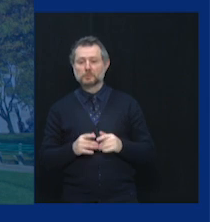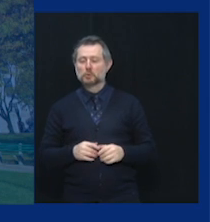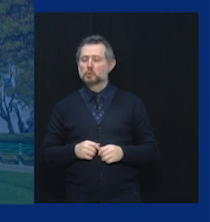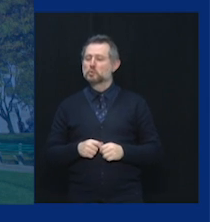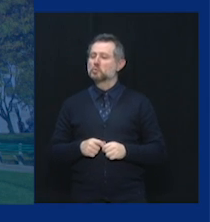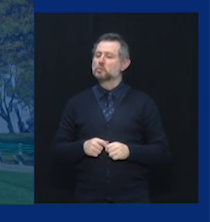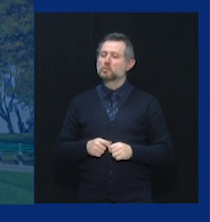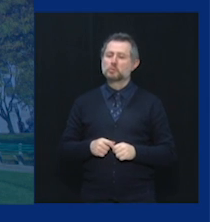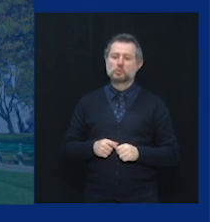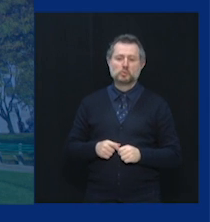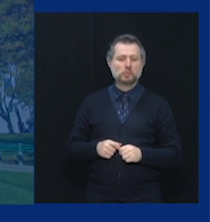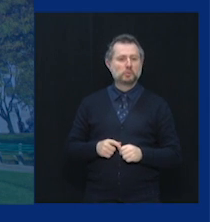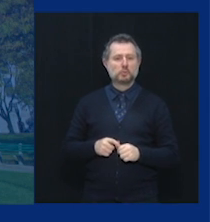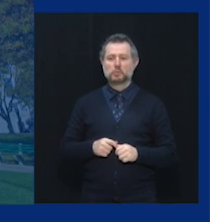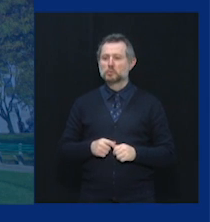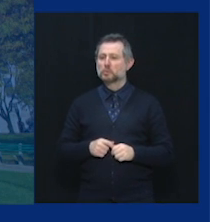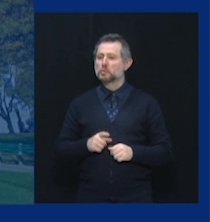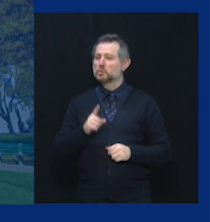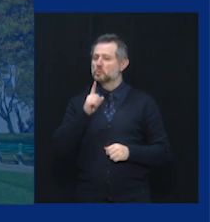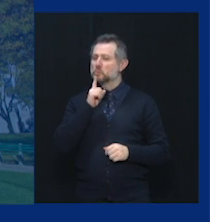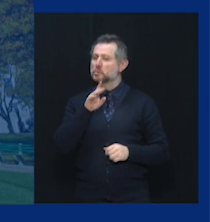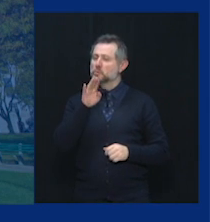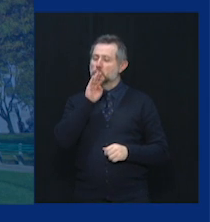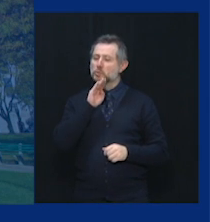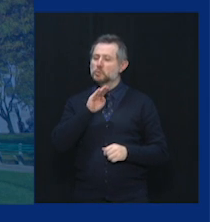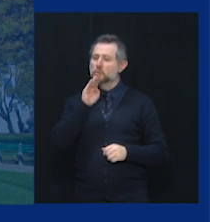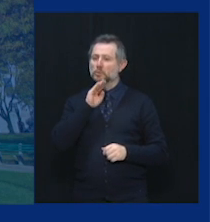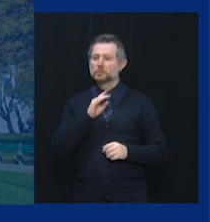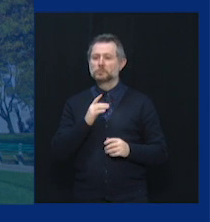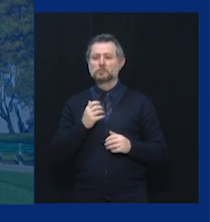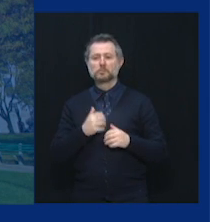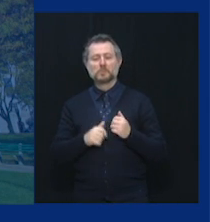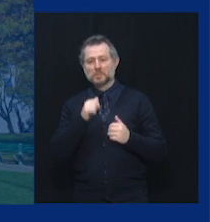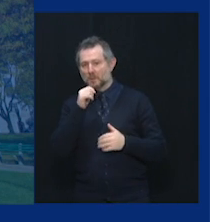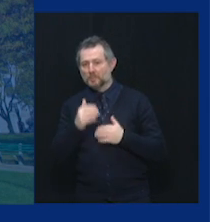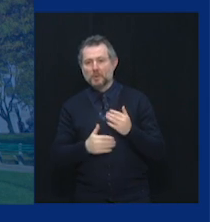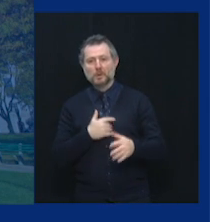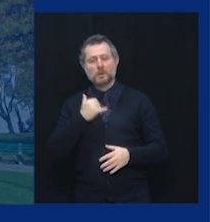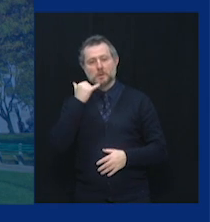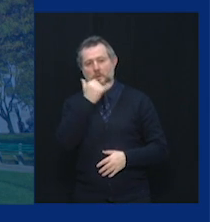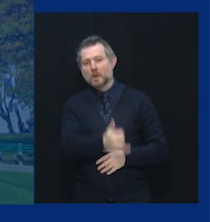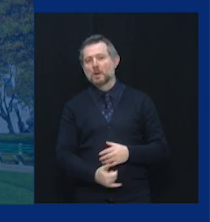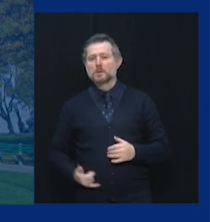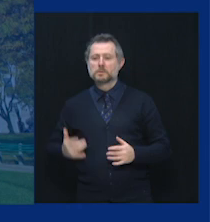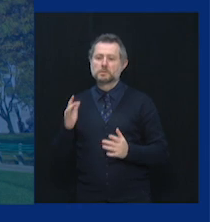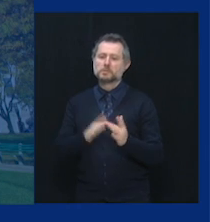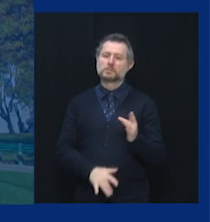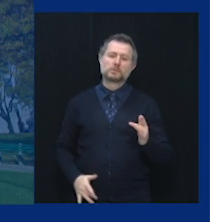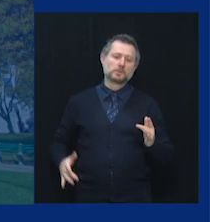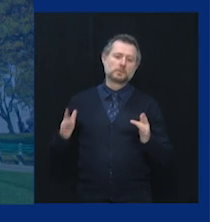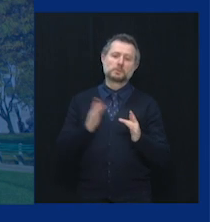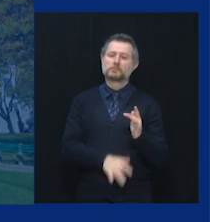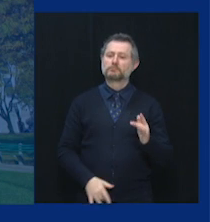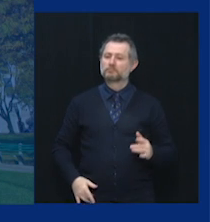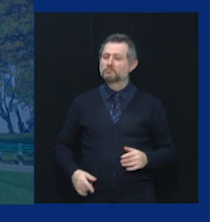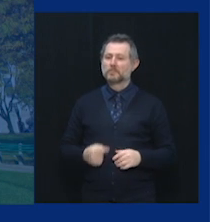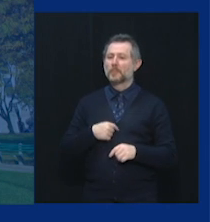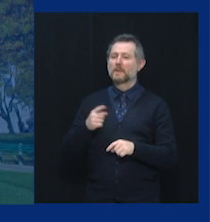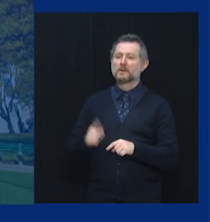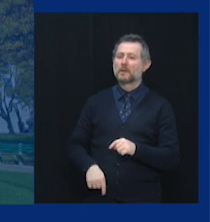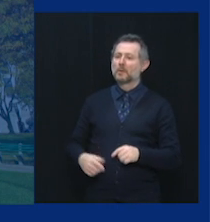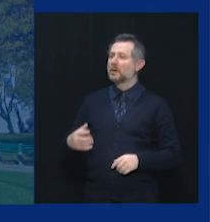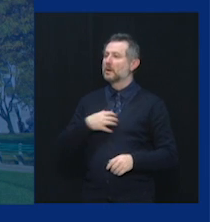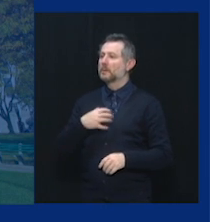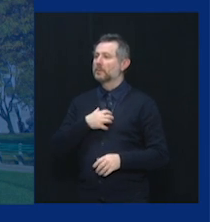frustrating process that a consumer can go through. And really, there's nobody to complain to. Many of them